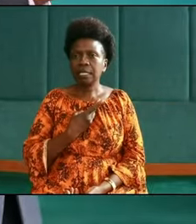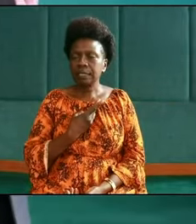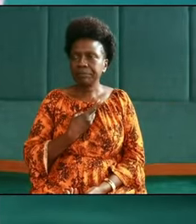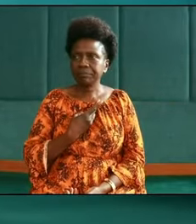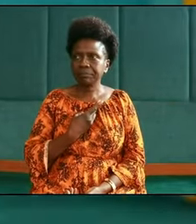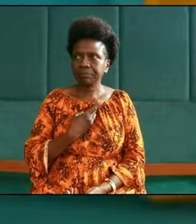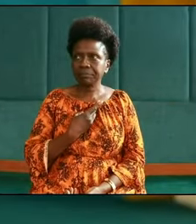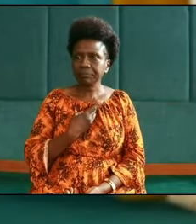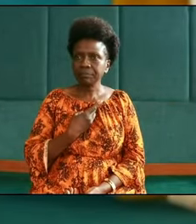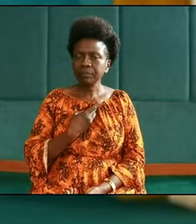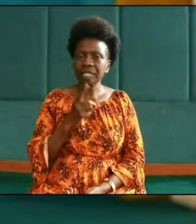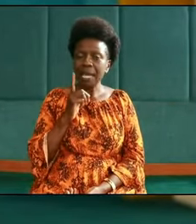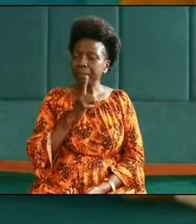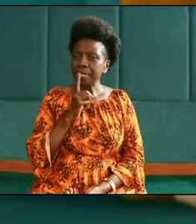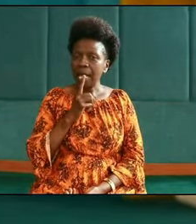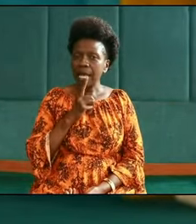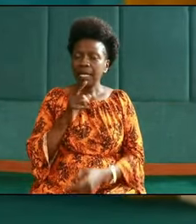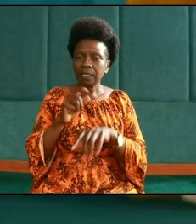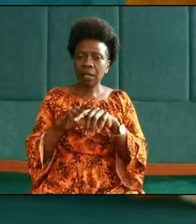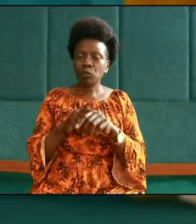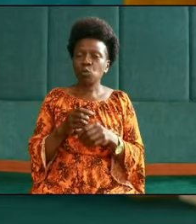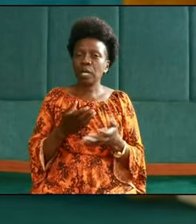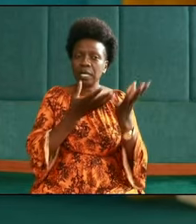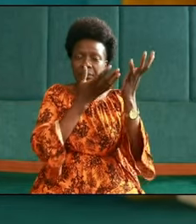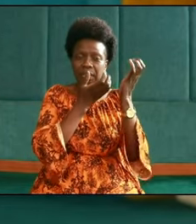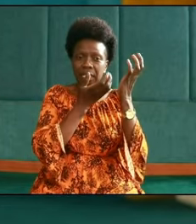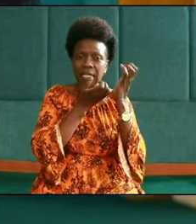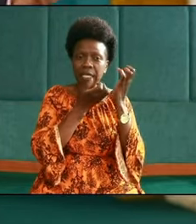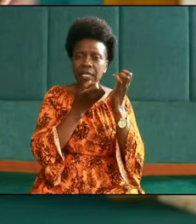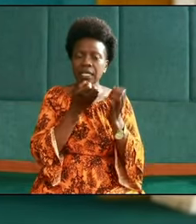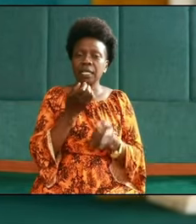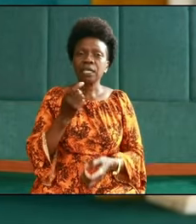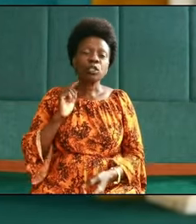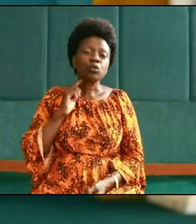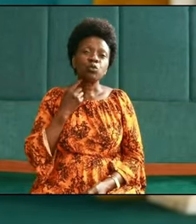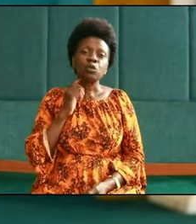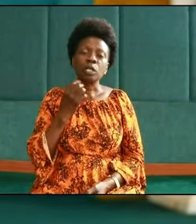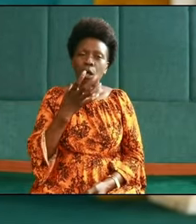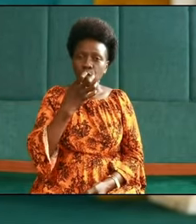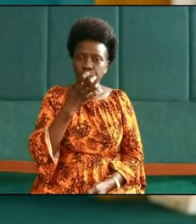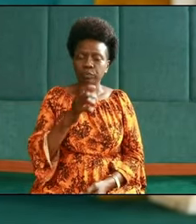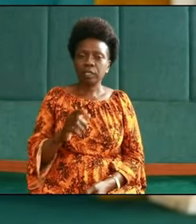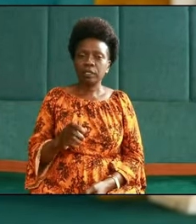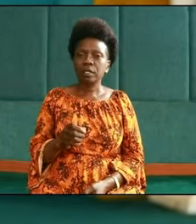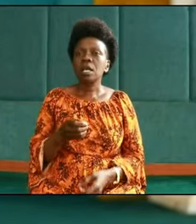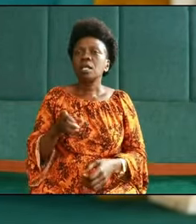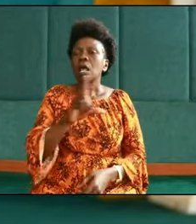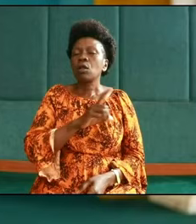lemon when we are expecting an orange, the Lord has a way